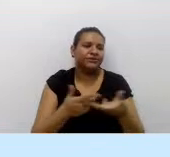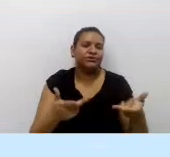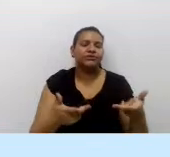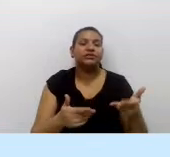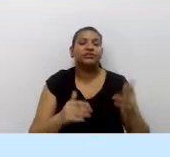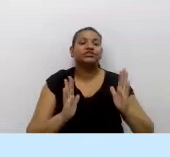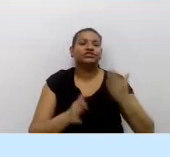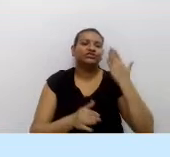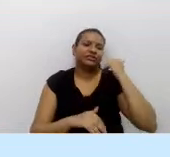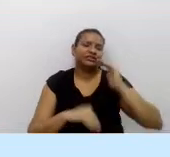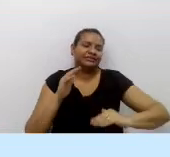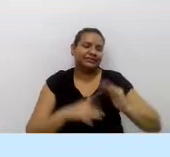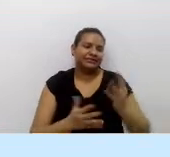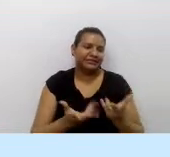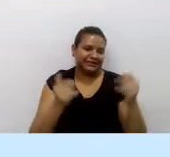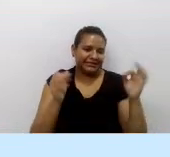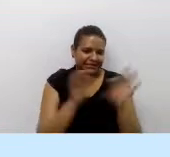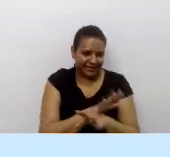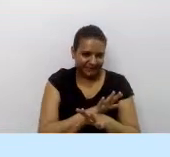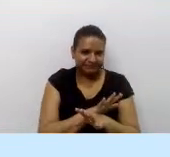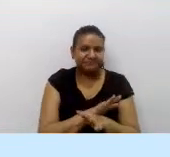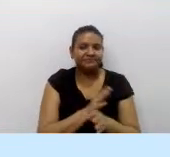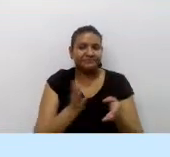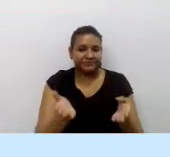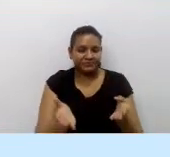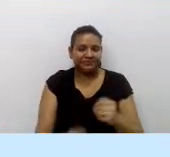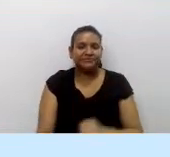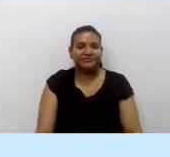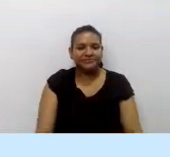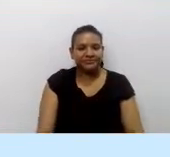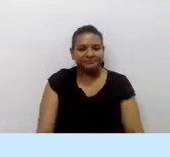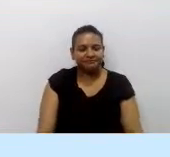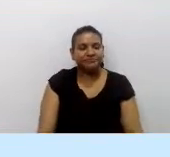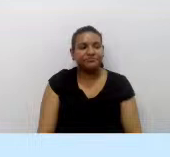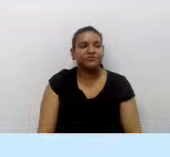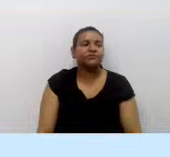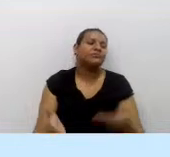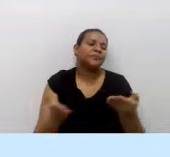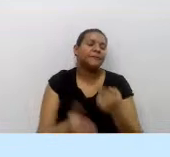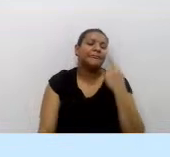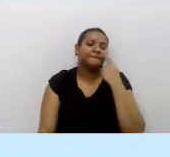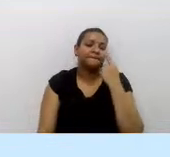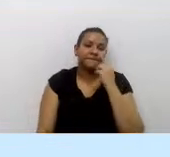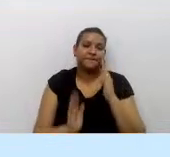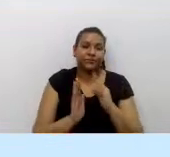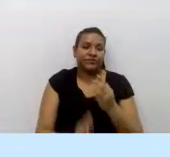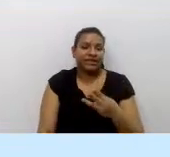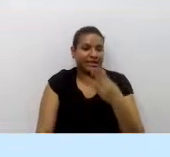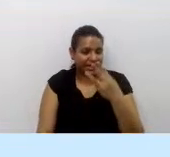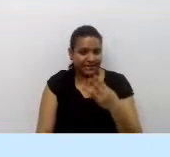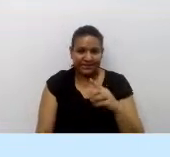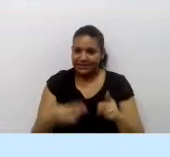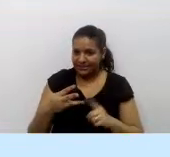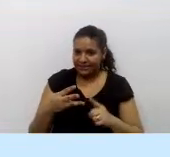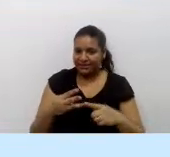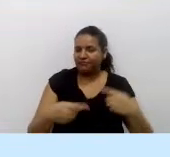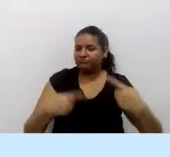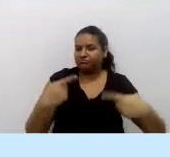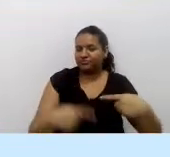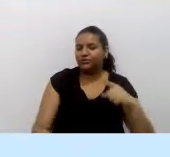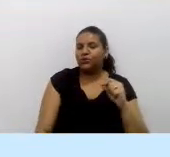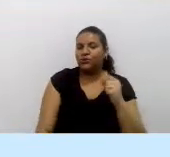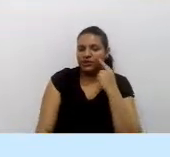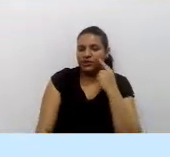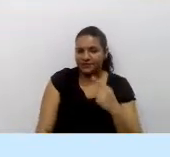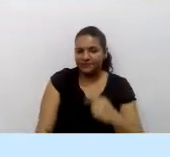Now, let's discuss principle 3, the product. Again, in the chat, write some answers to